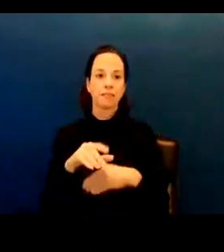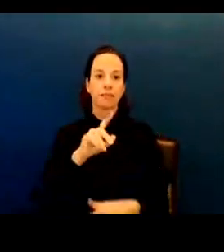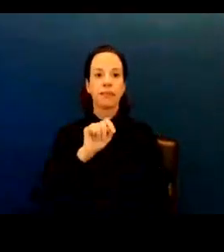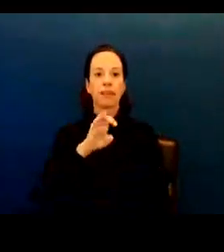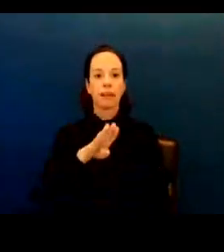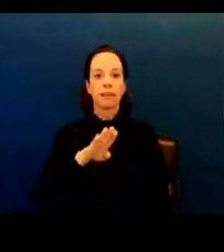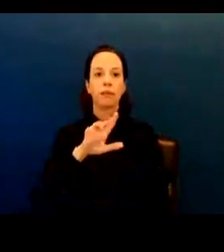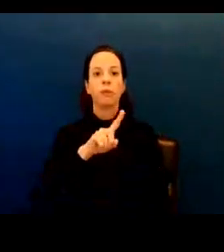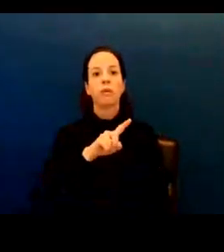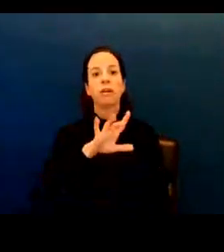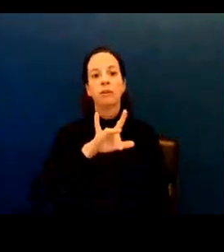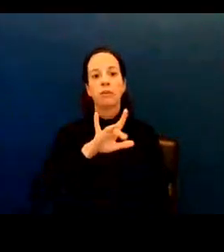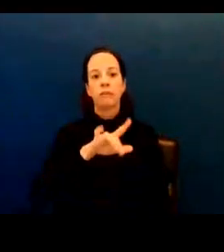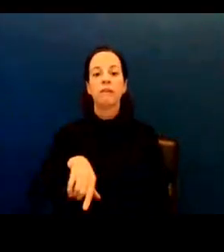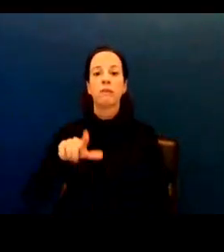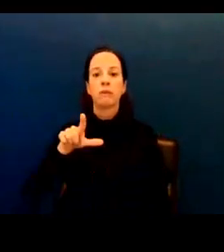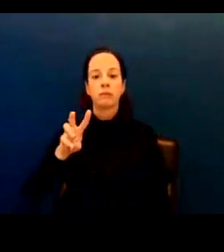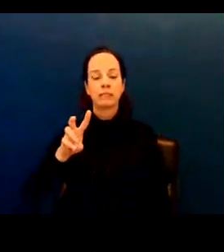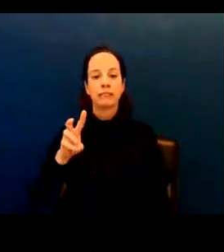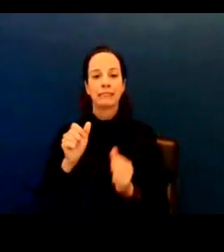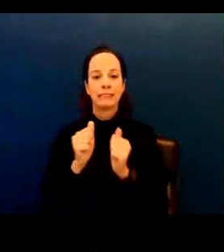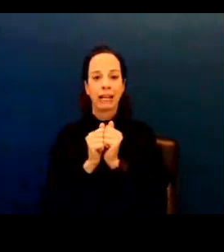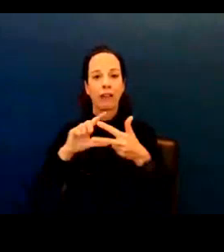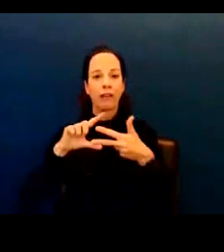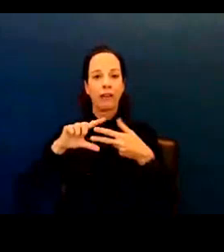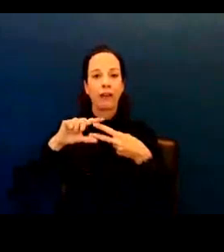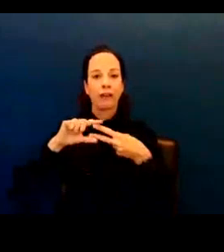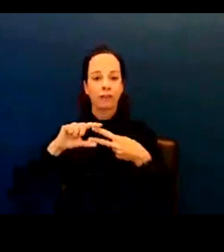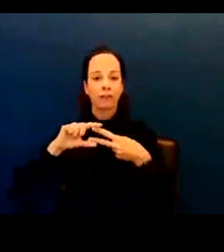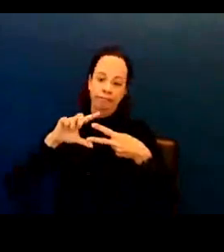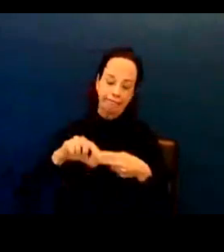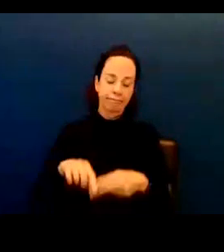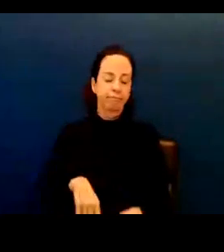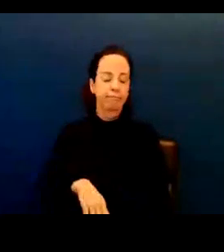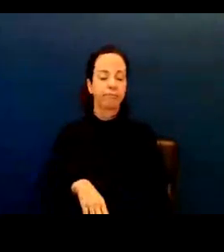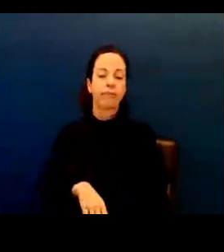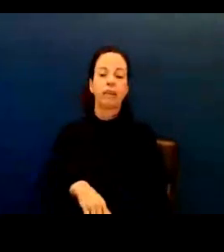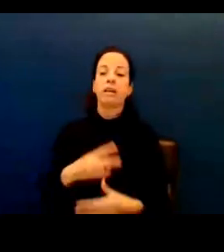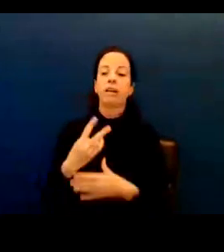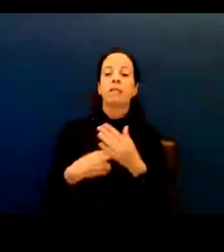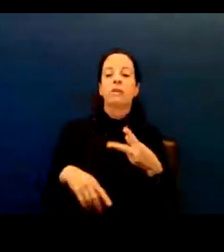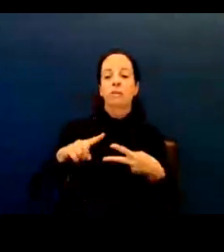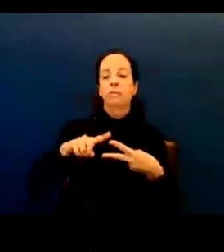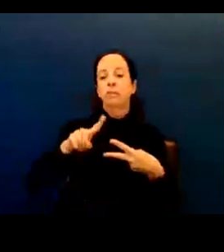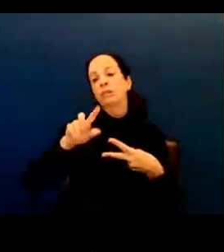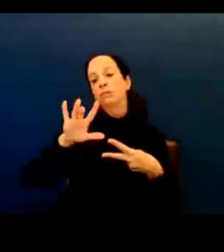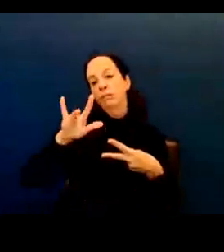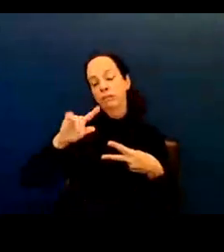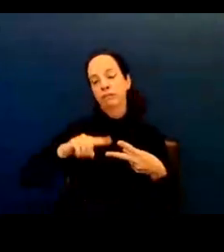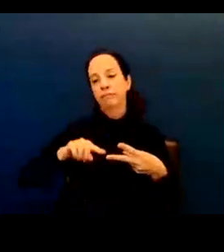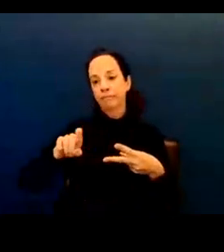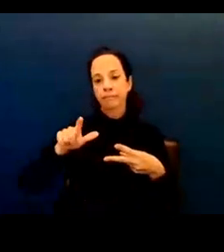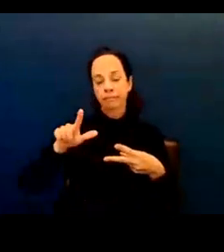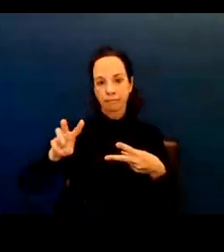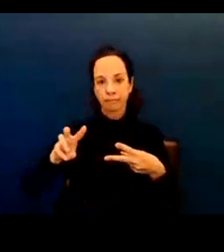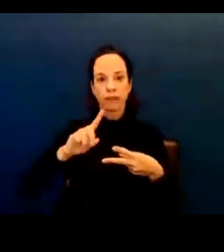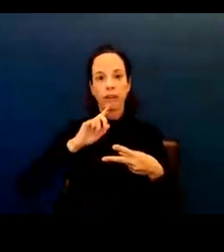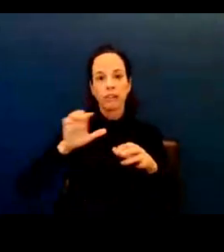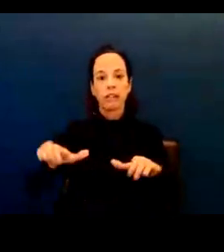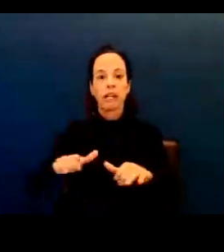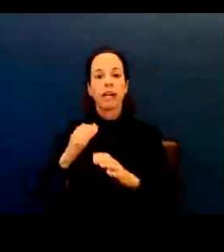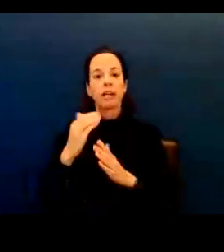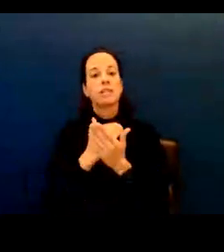and 126 together. Jayden. Commissioners, tabs 125 and 126 are action items to